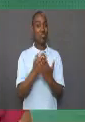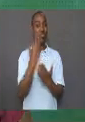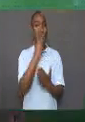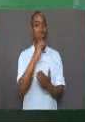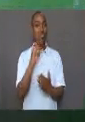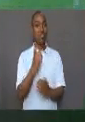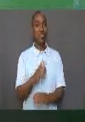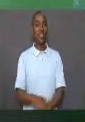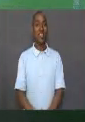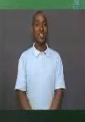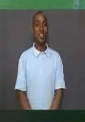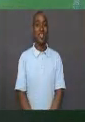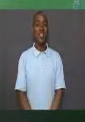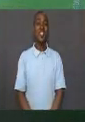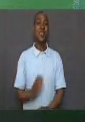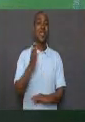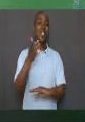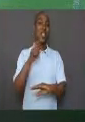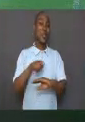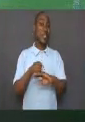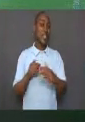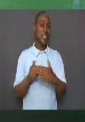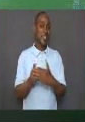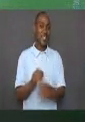informative. Until next